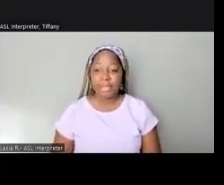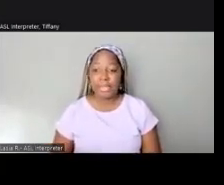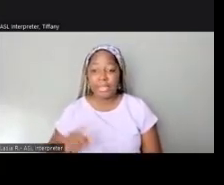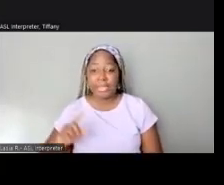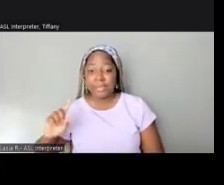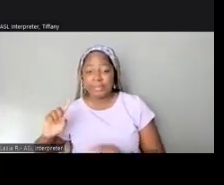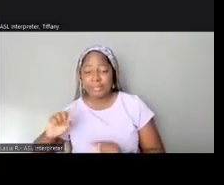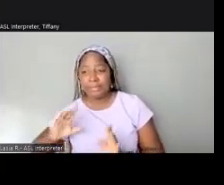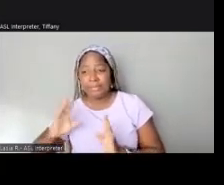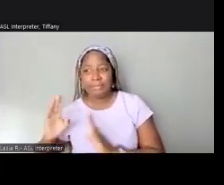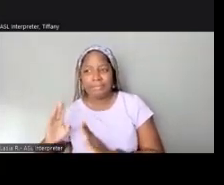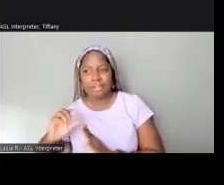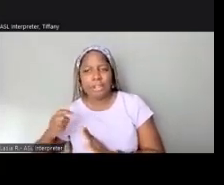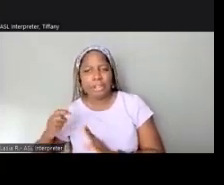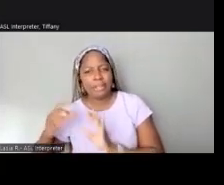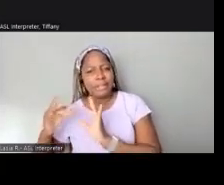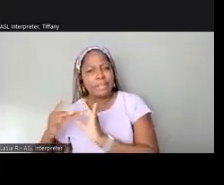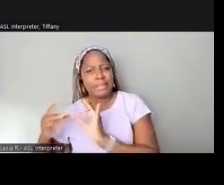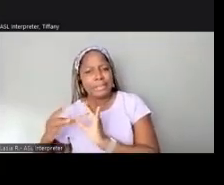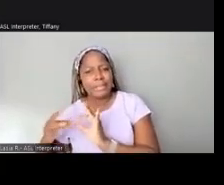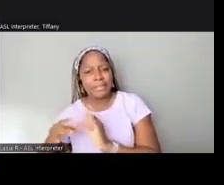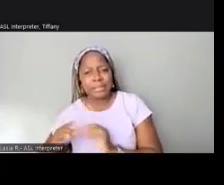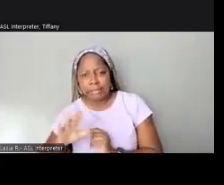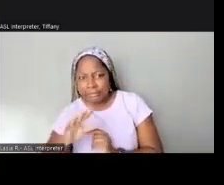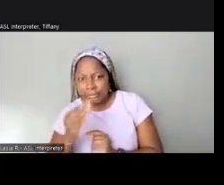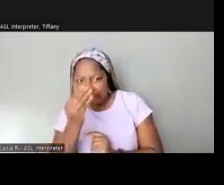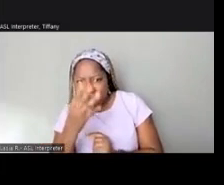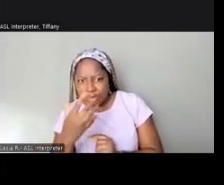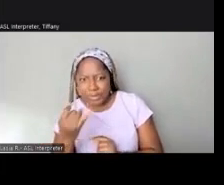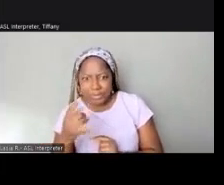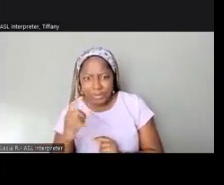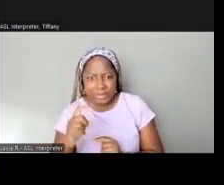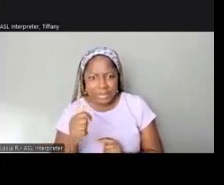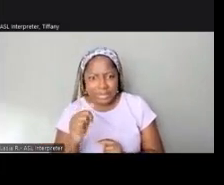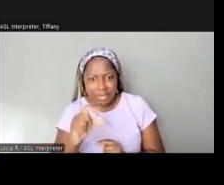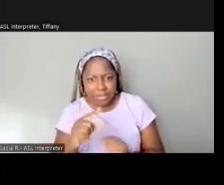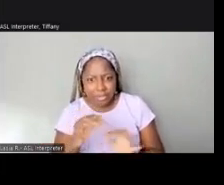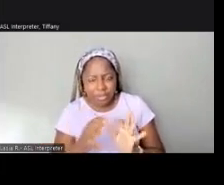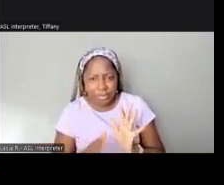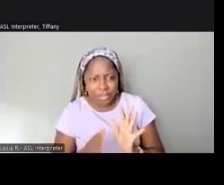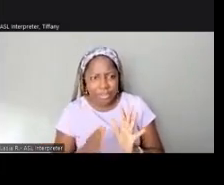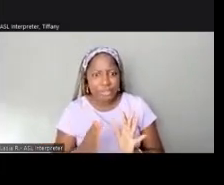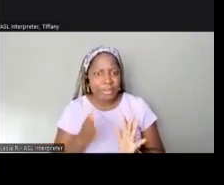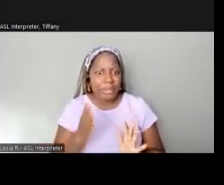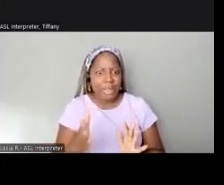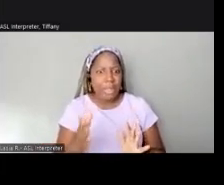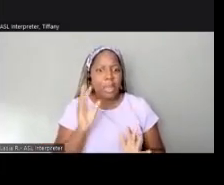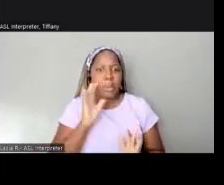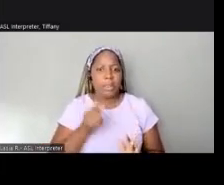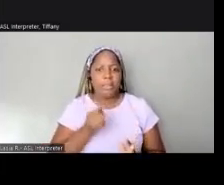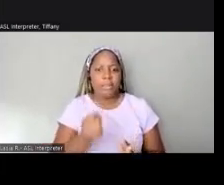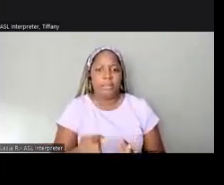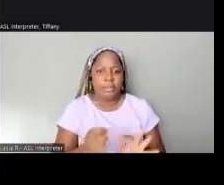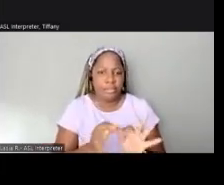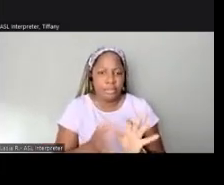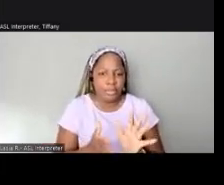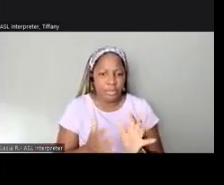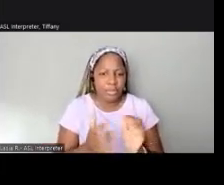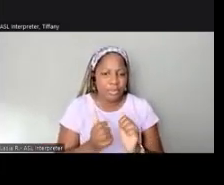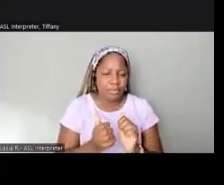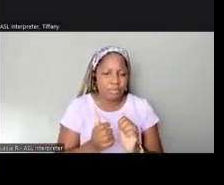Also, please make sure you let me know if you need ASL interpretation, so I can put you in a room with